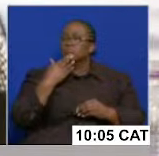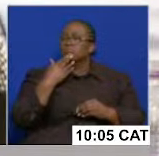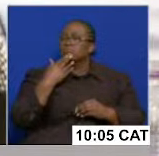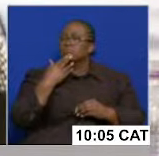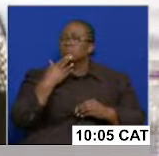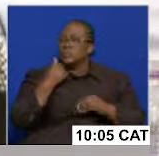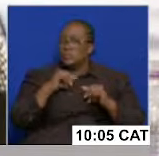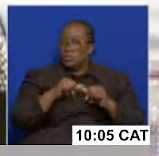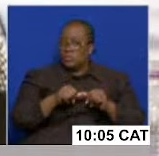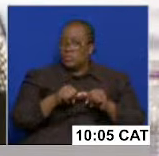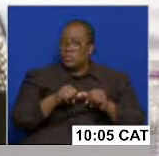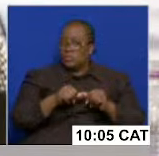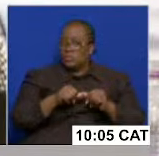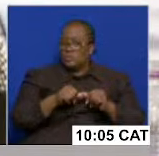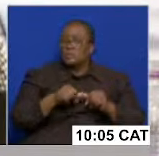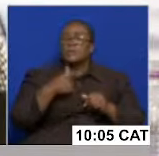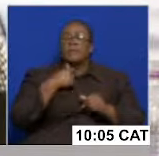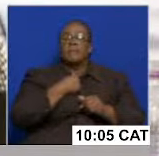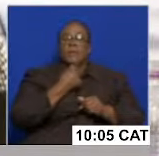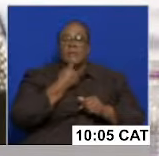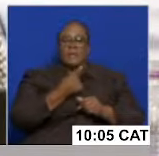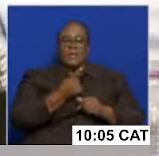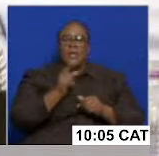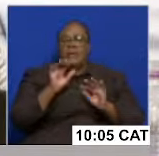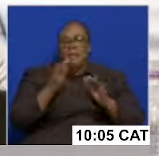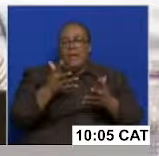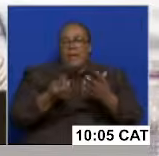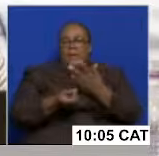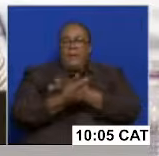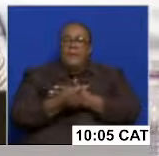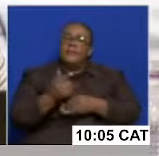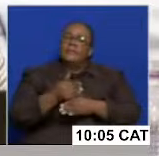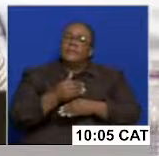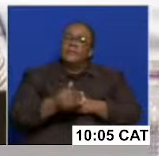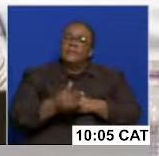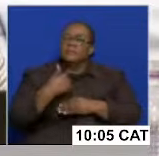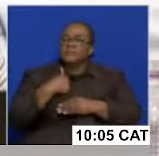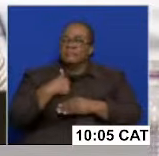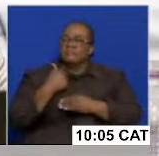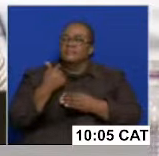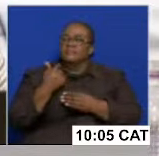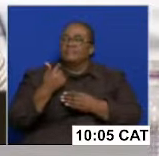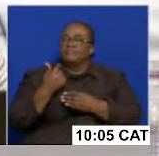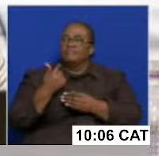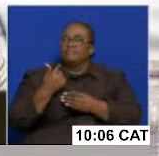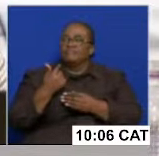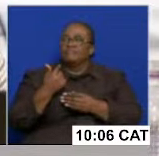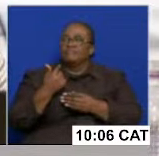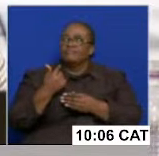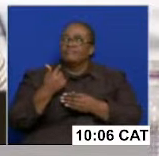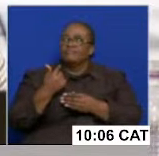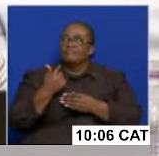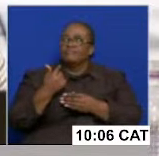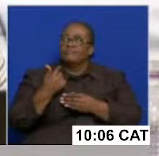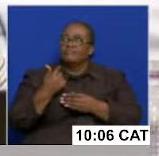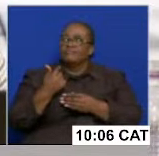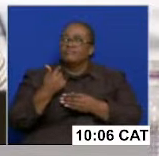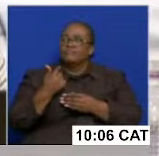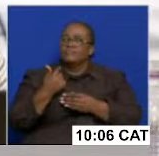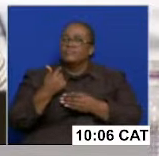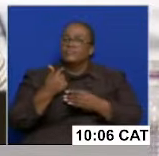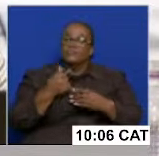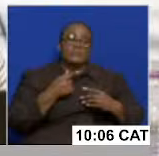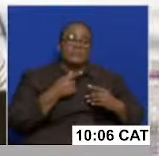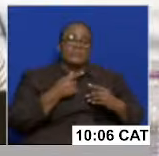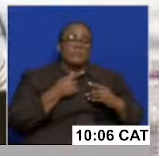I'm saying that's how it happened. After I spoke to to Mkwanazi, I had